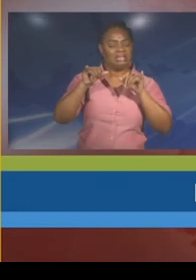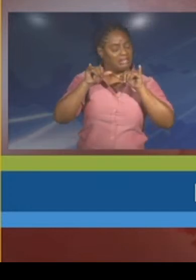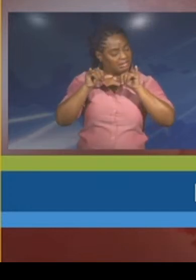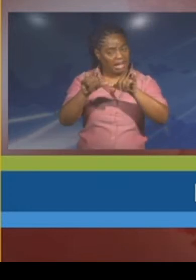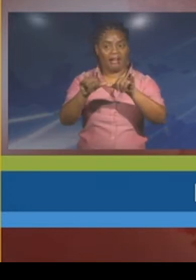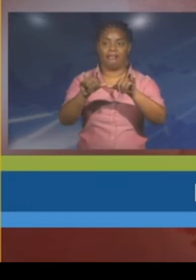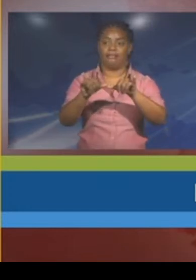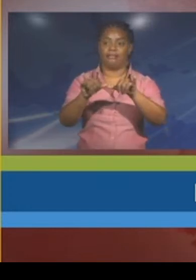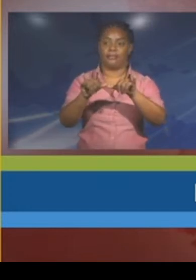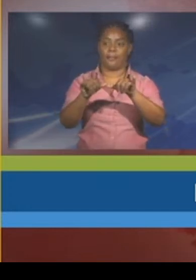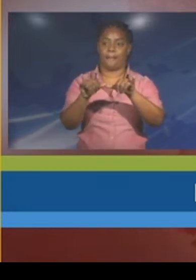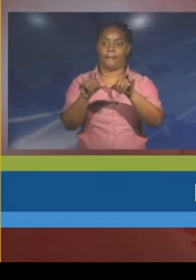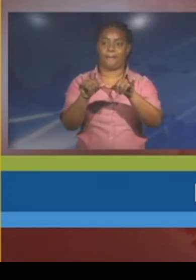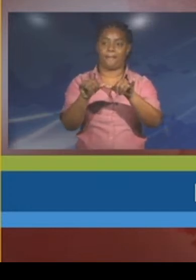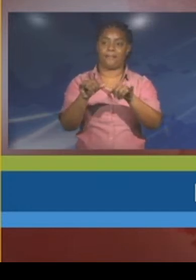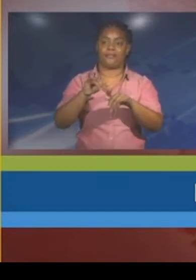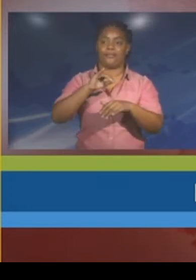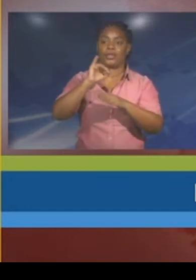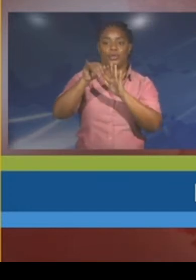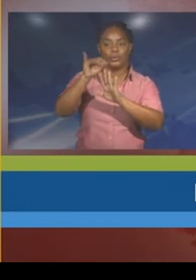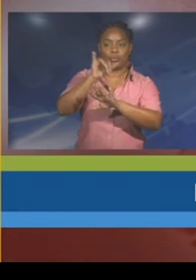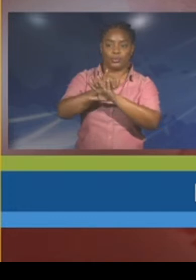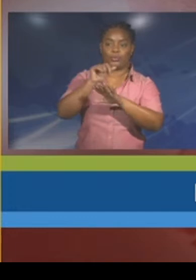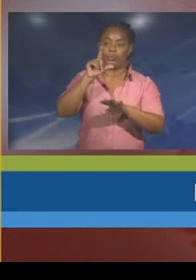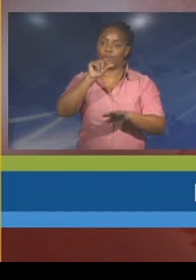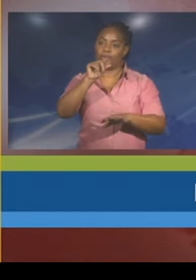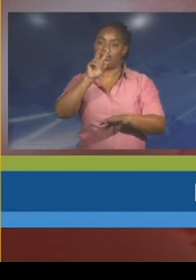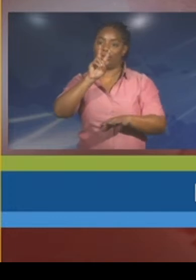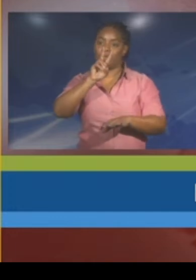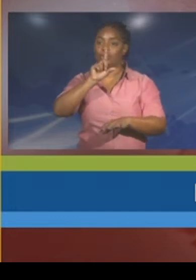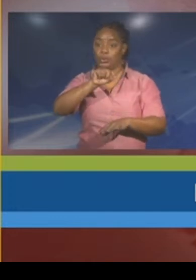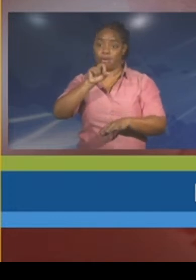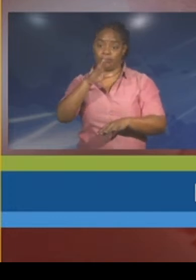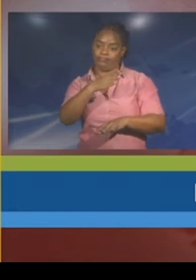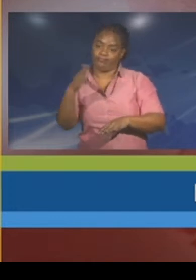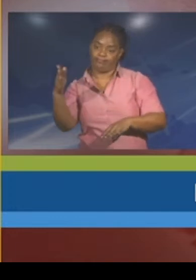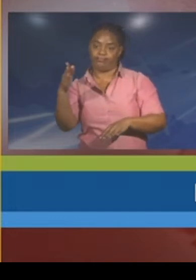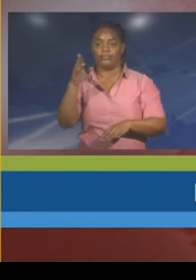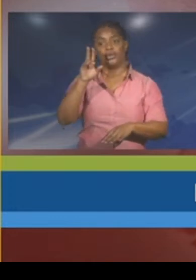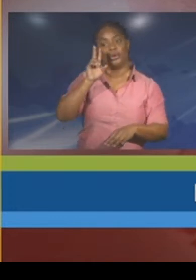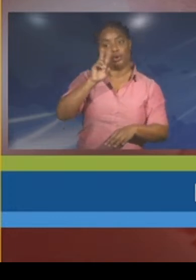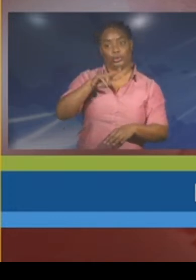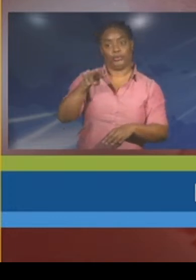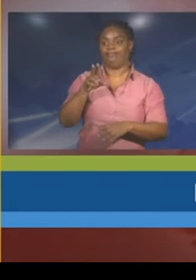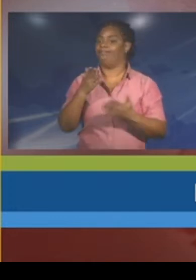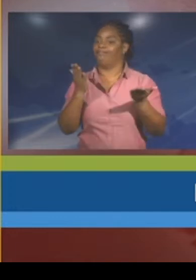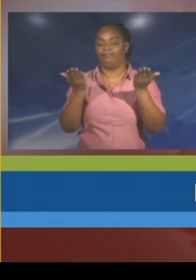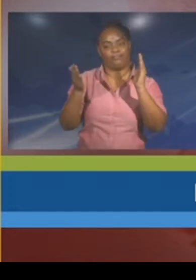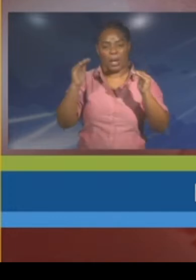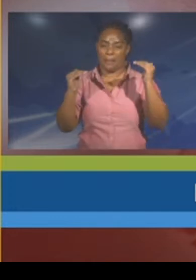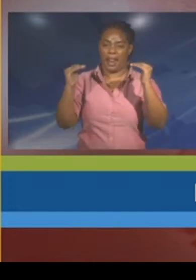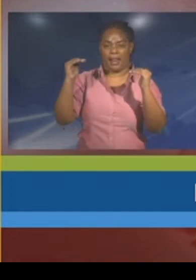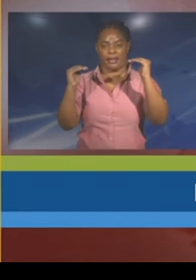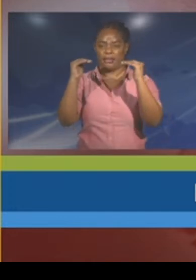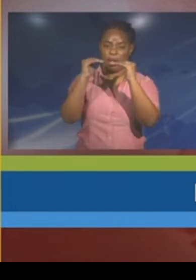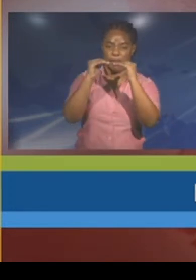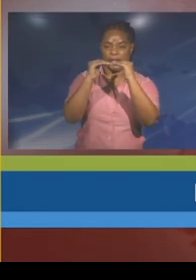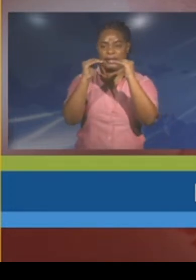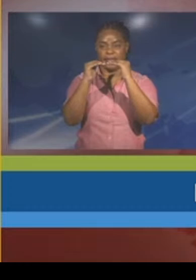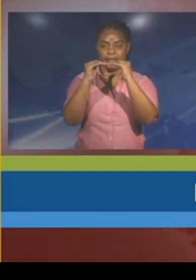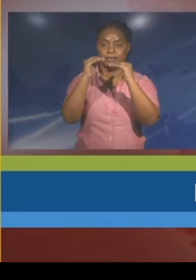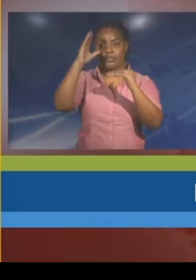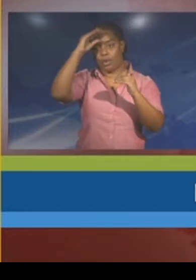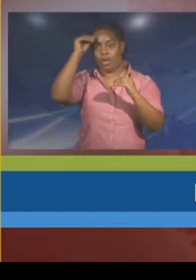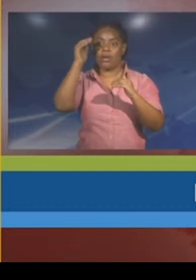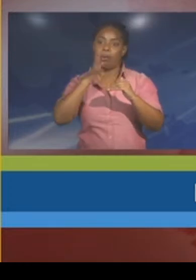July 2020 to the current time, with a fairly even male-female balance, and the largest percentage